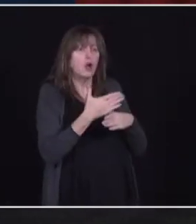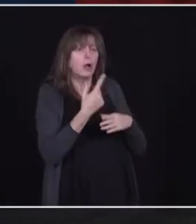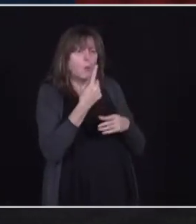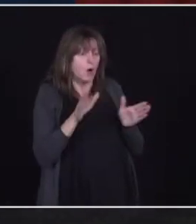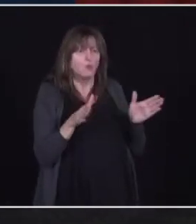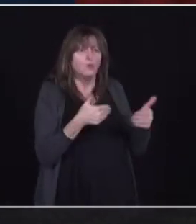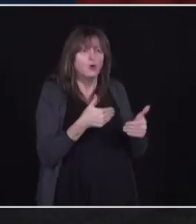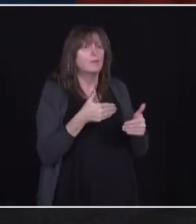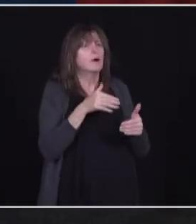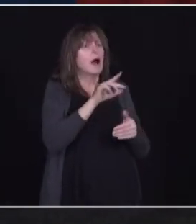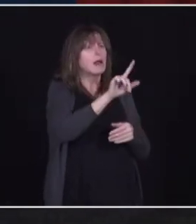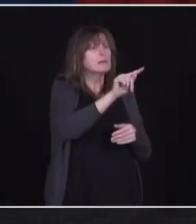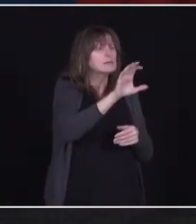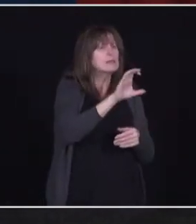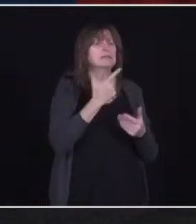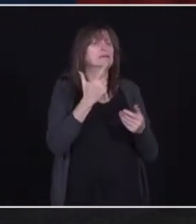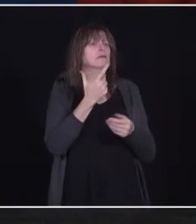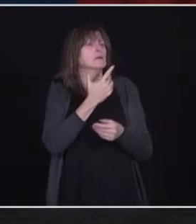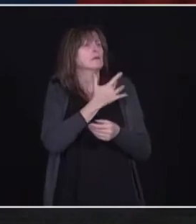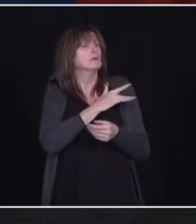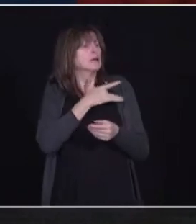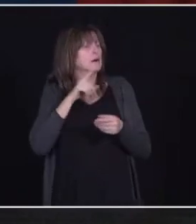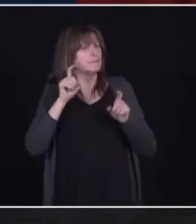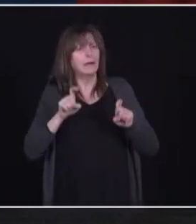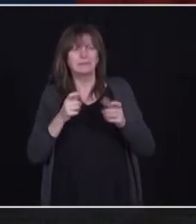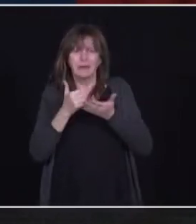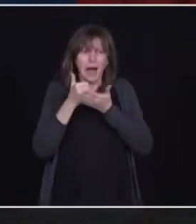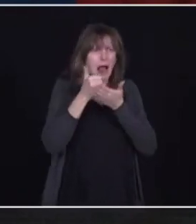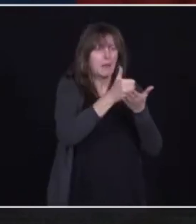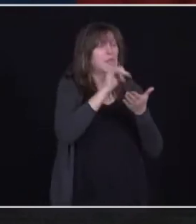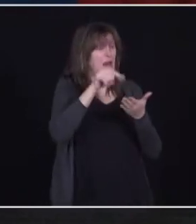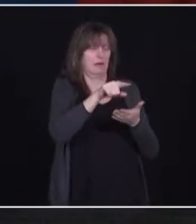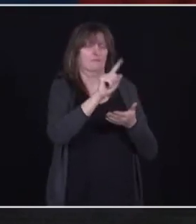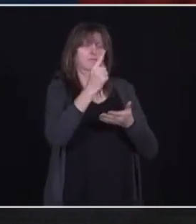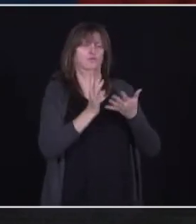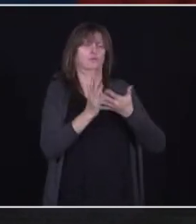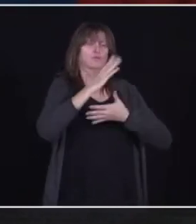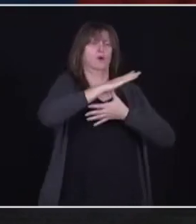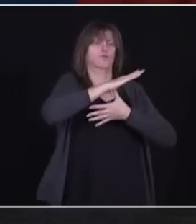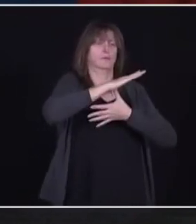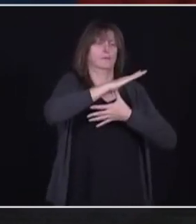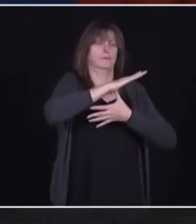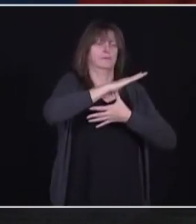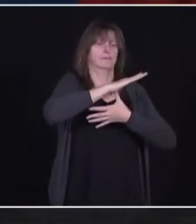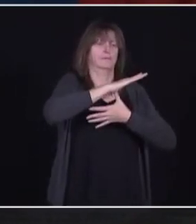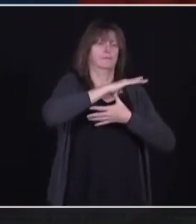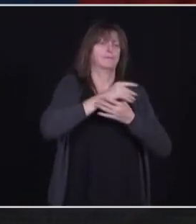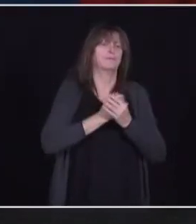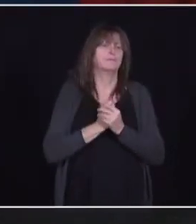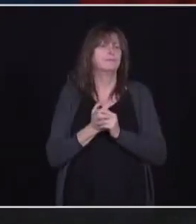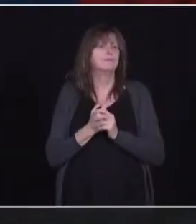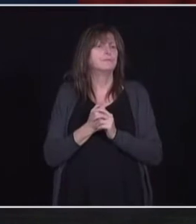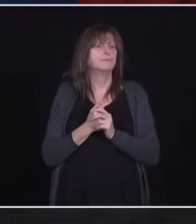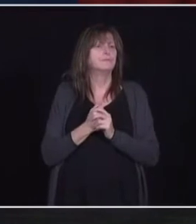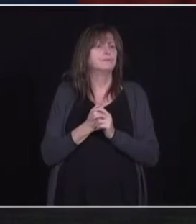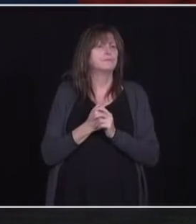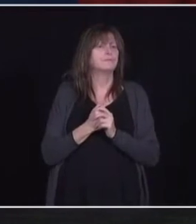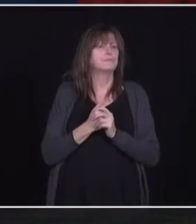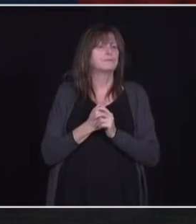provinces had to intervene. Those became the first in the order of priority. Since we cannot move the vaccine, the Pfizer vaccine, to those